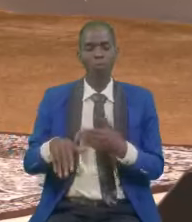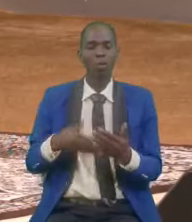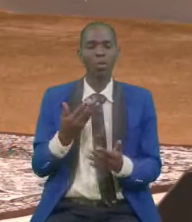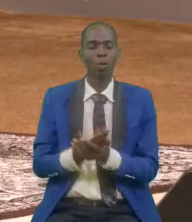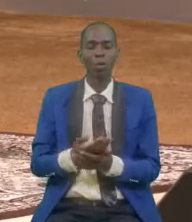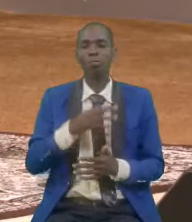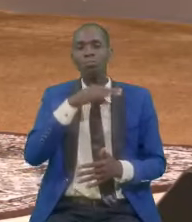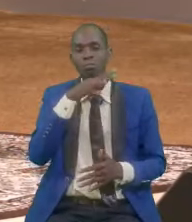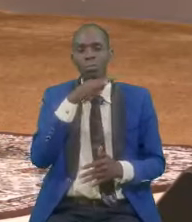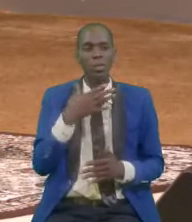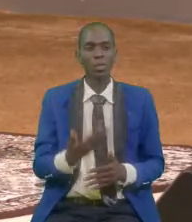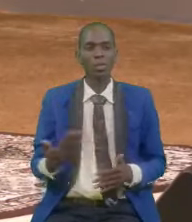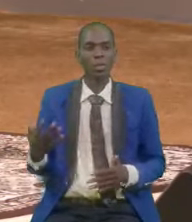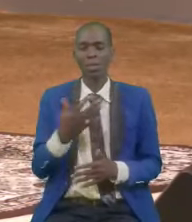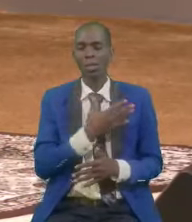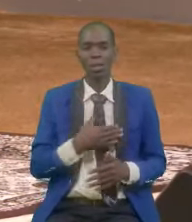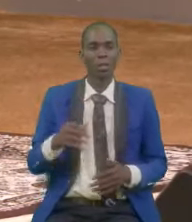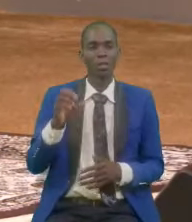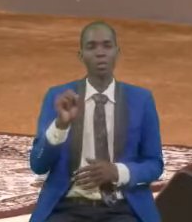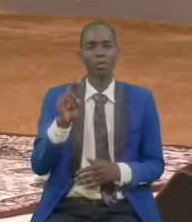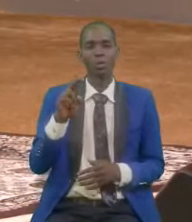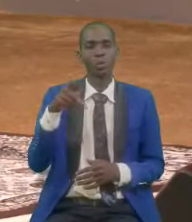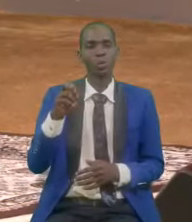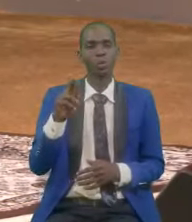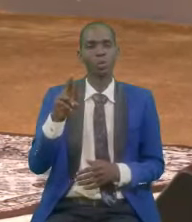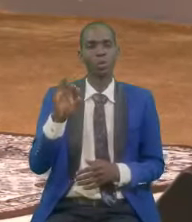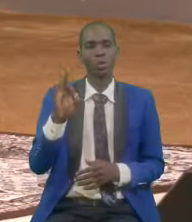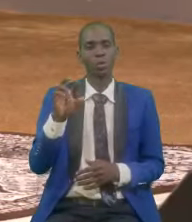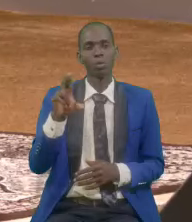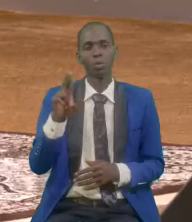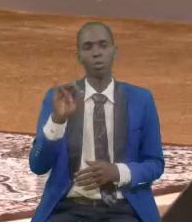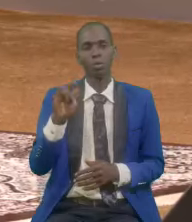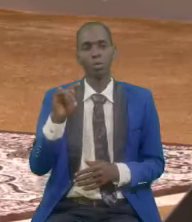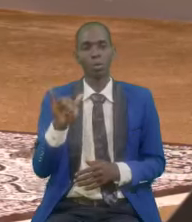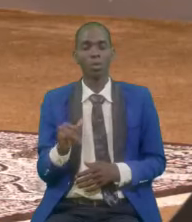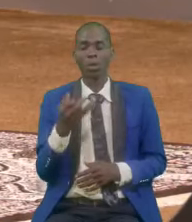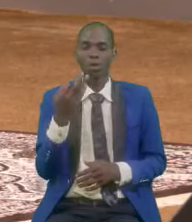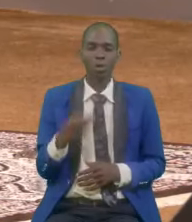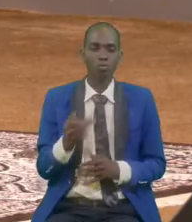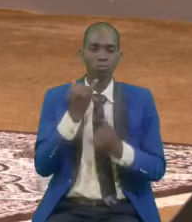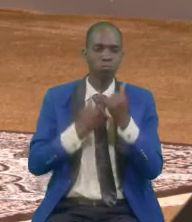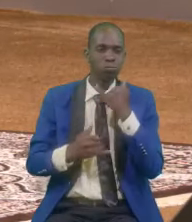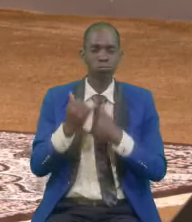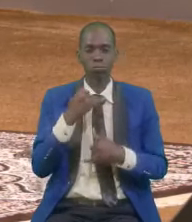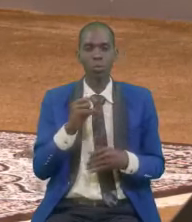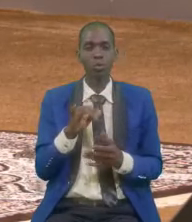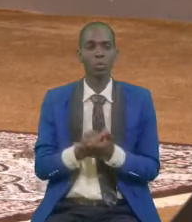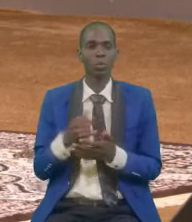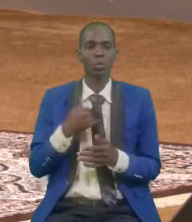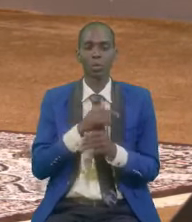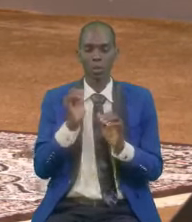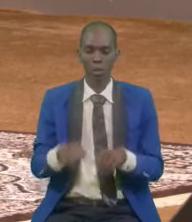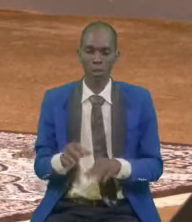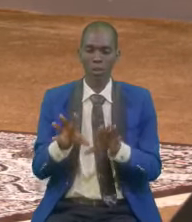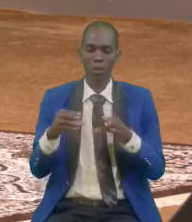filthiness and superfluity of naughtiness, so that we can receive with meekness